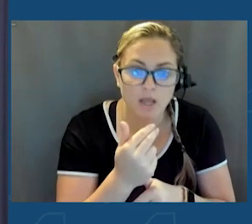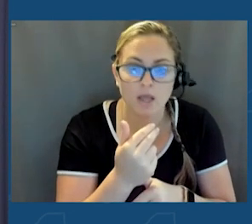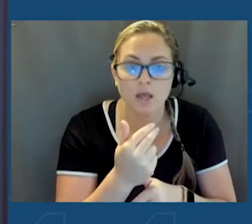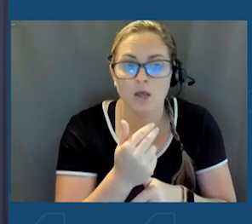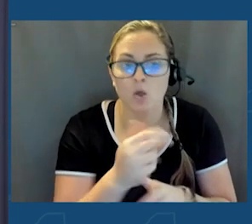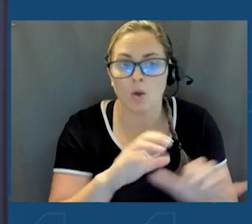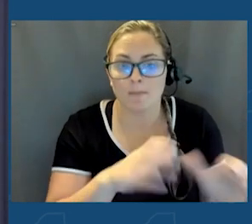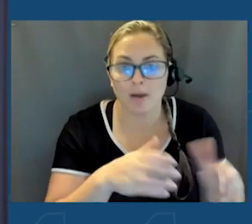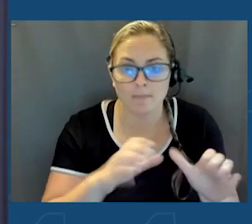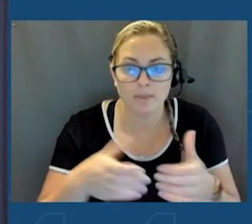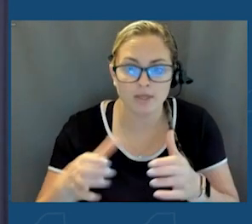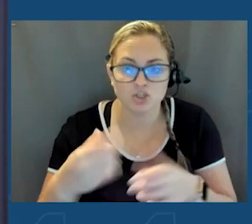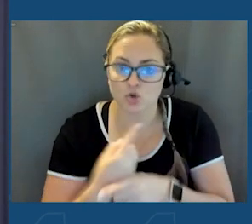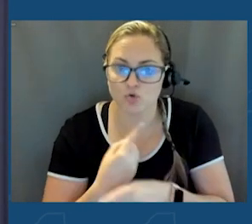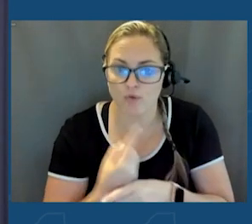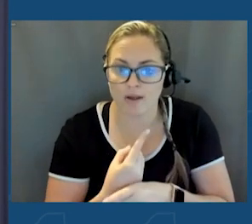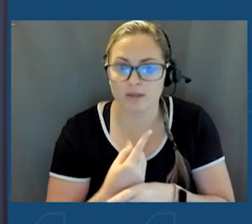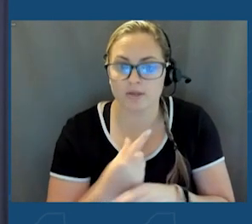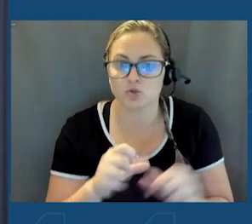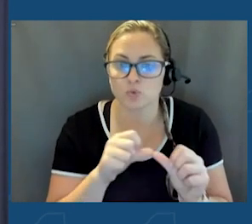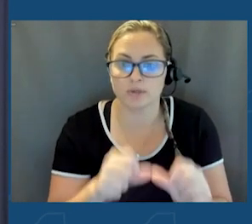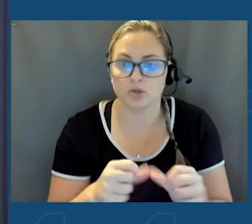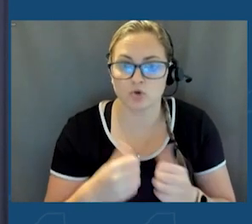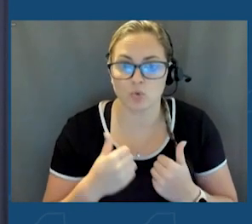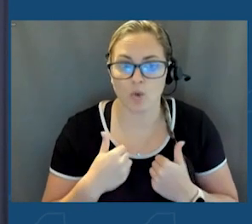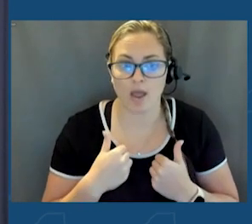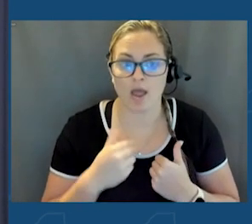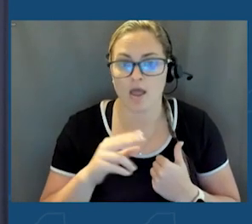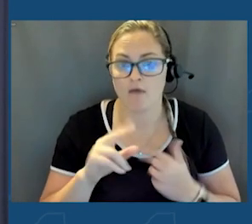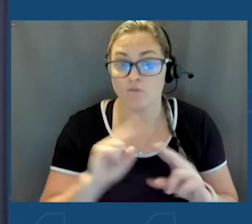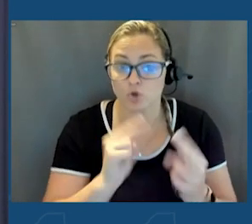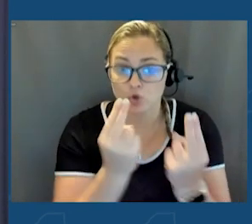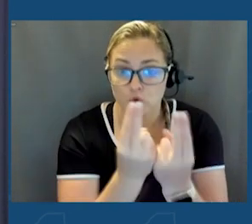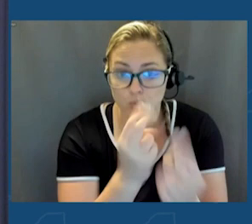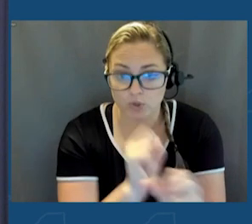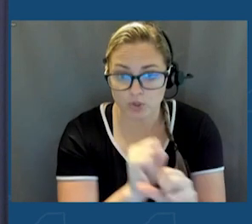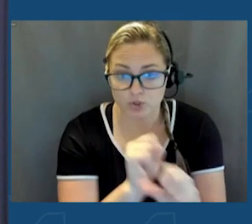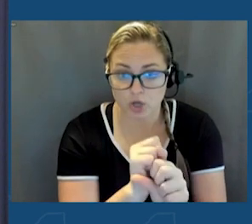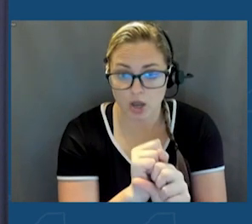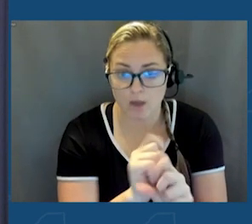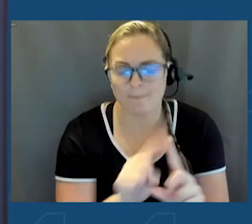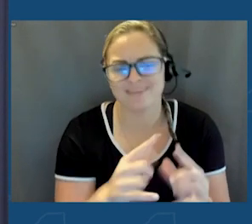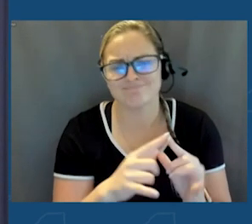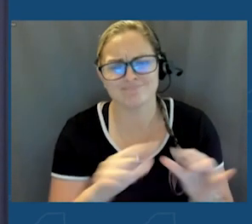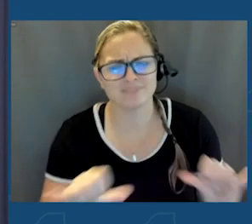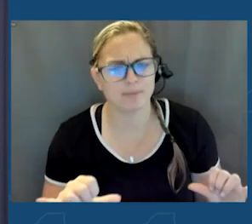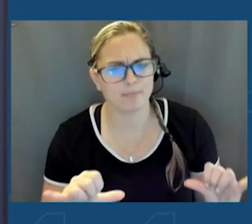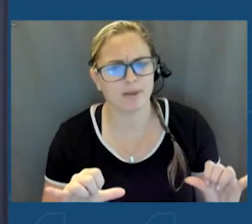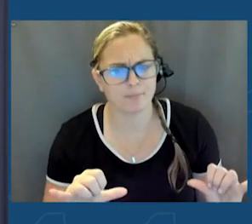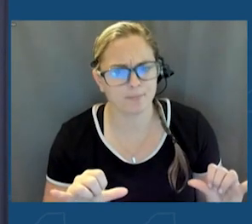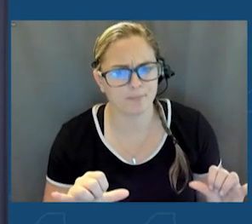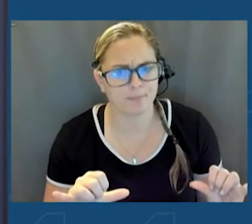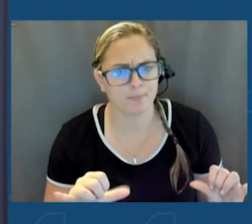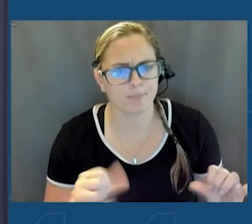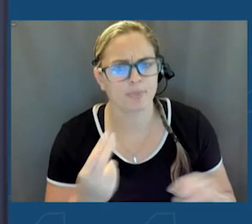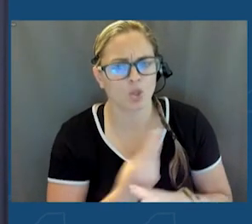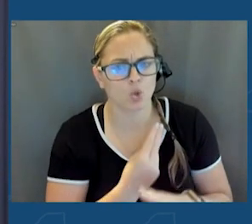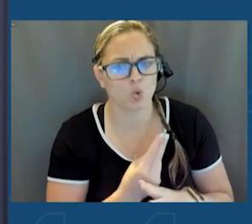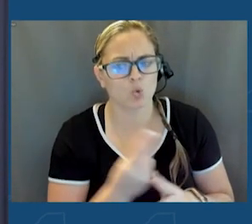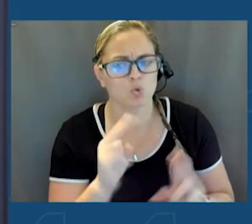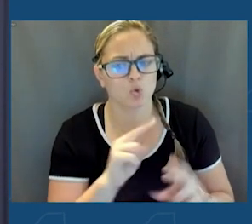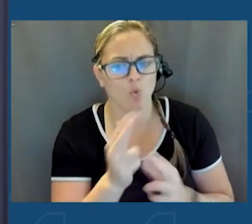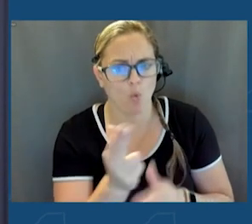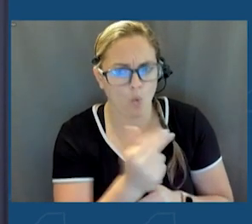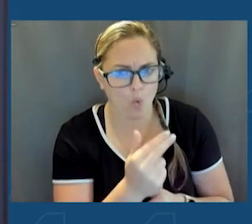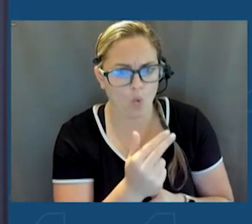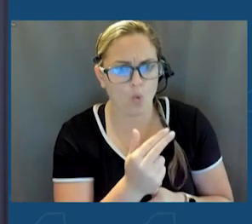population correctly to continue to have union jobs, but at the same time utilize those hotels that had